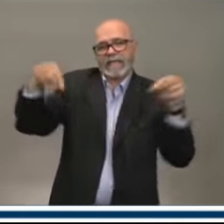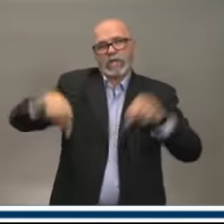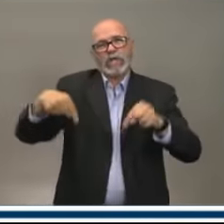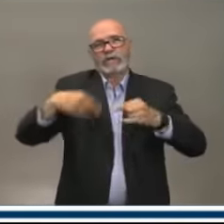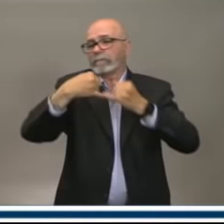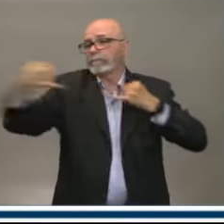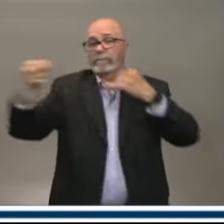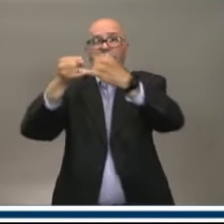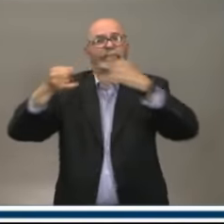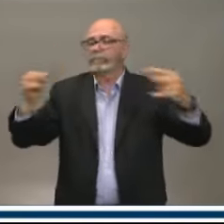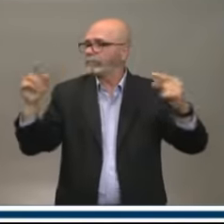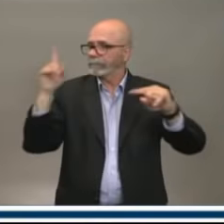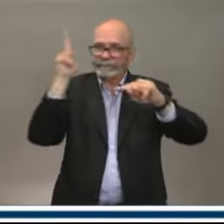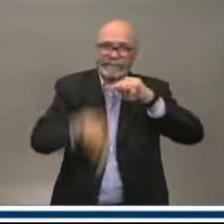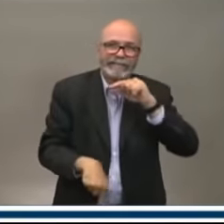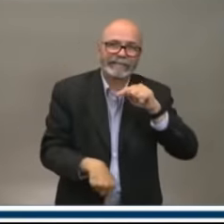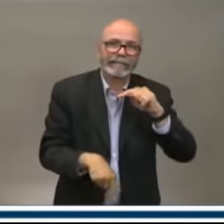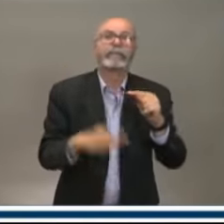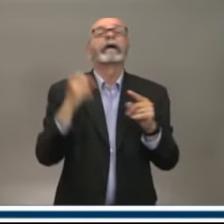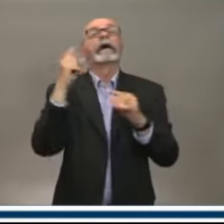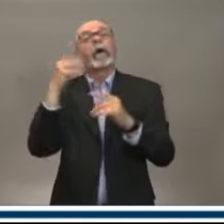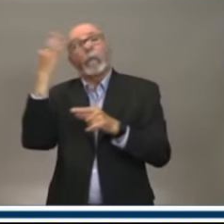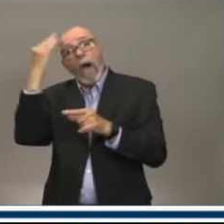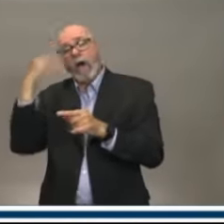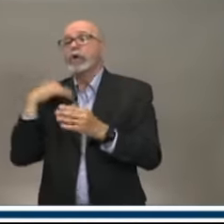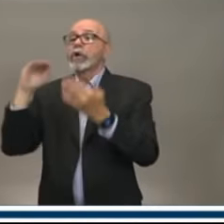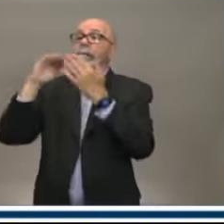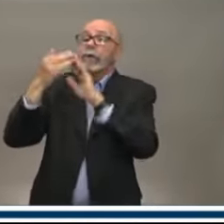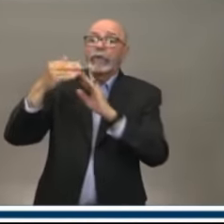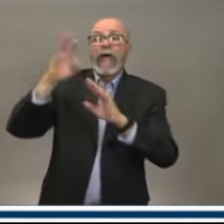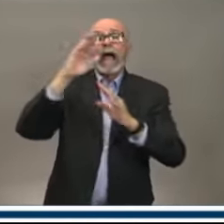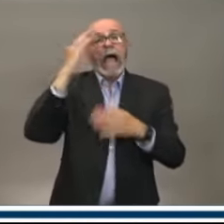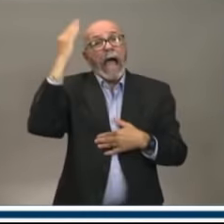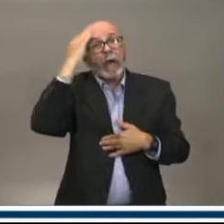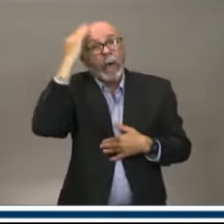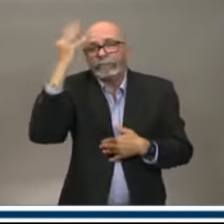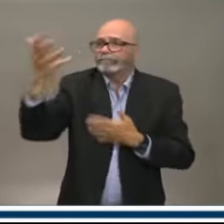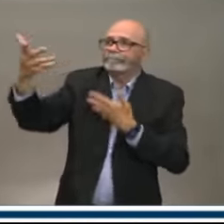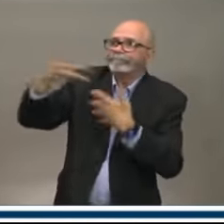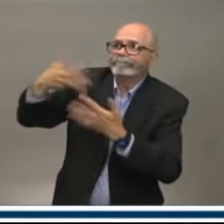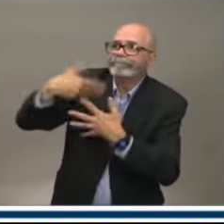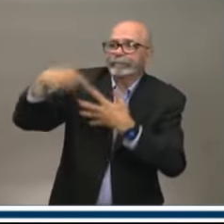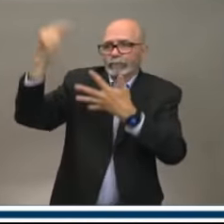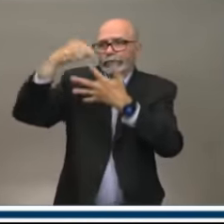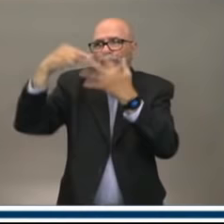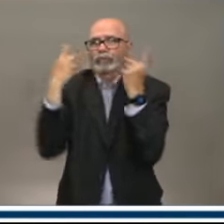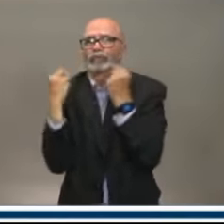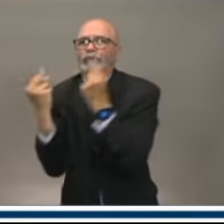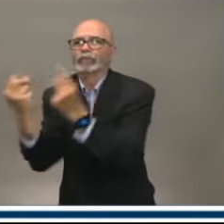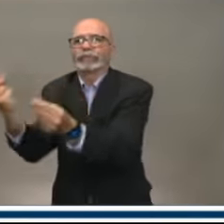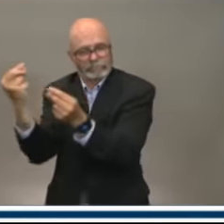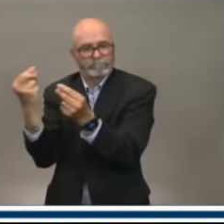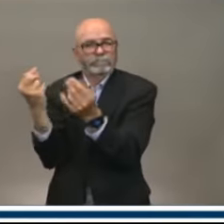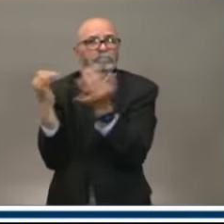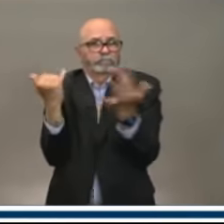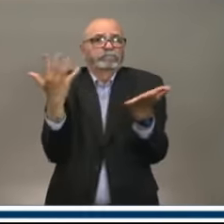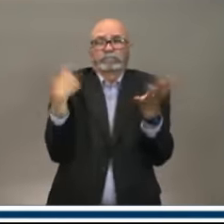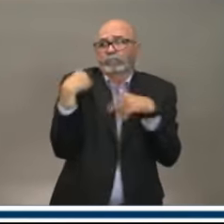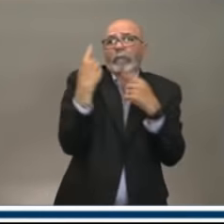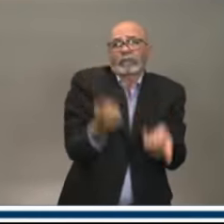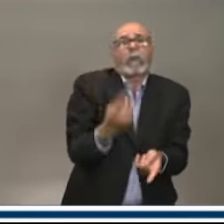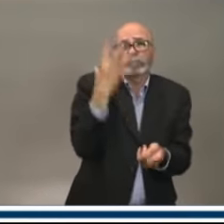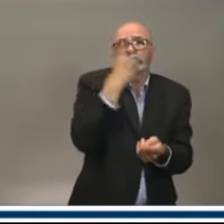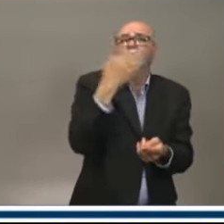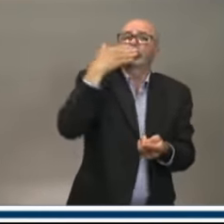and engagement around all the things I've talked about, that there's a good buy-in and compliance, and people adopting all